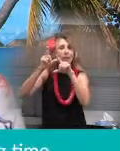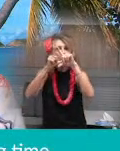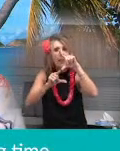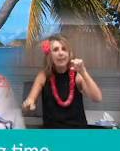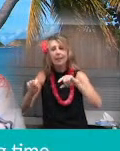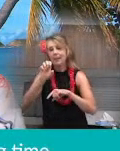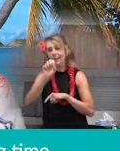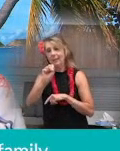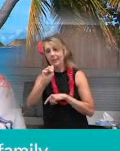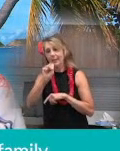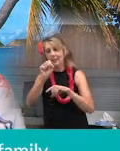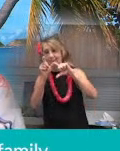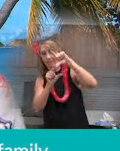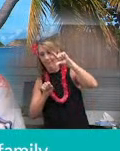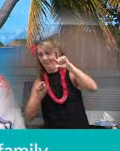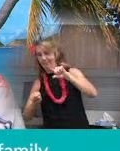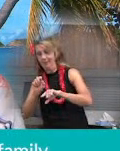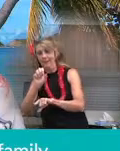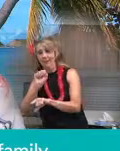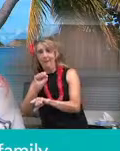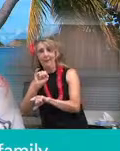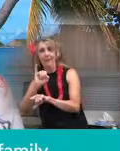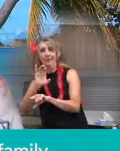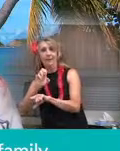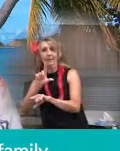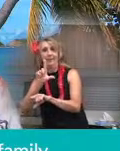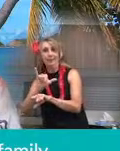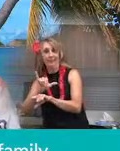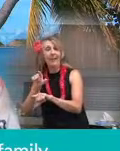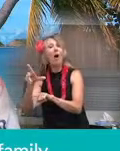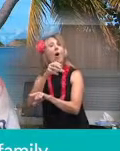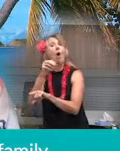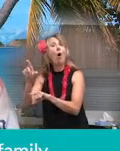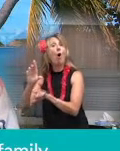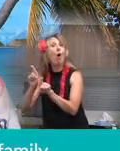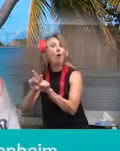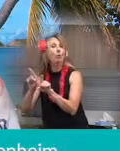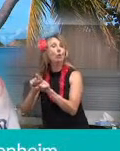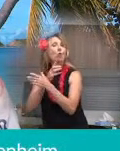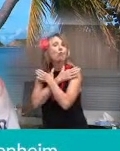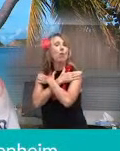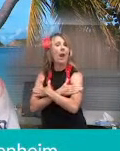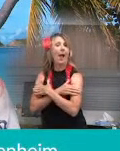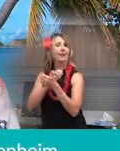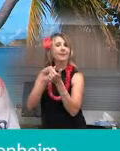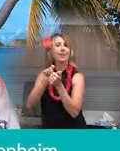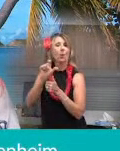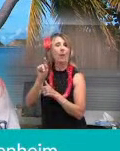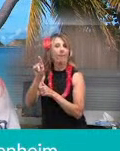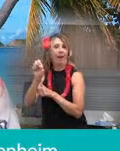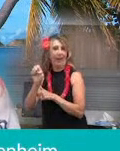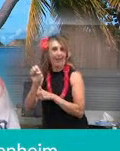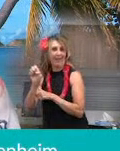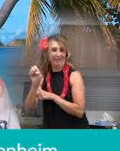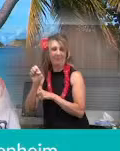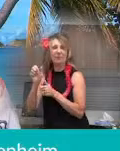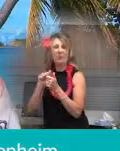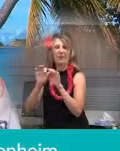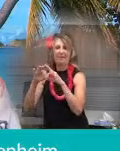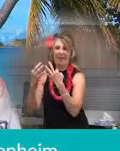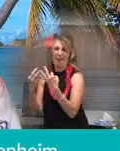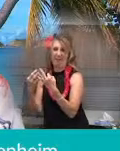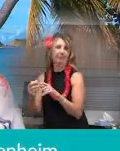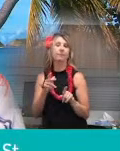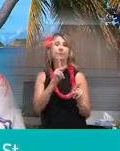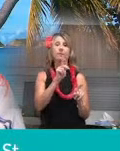forward to spending time relaxing out on the lake with his family. Kim Hunter, custodian, St. Anne